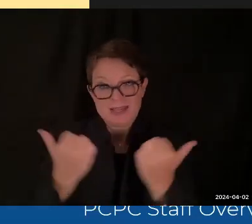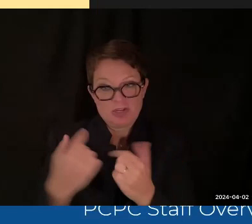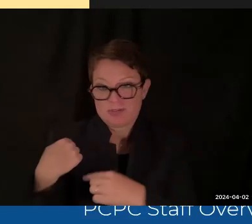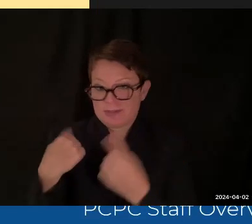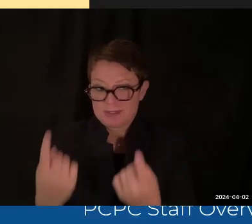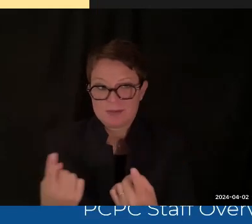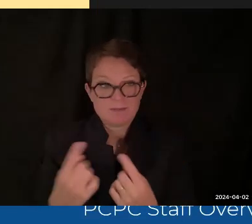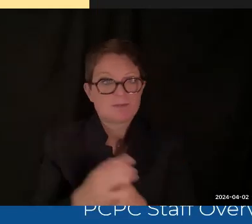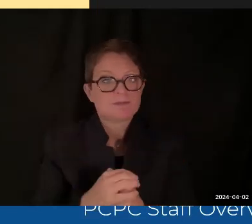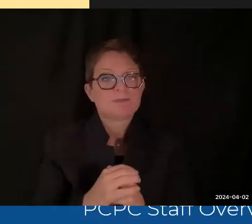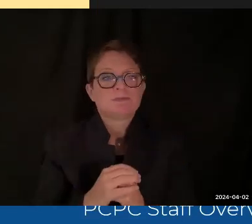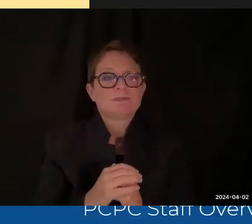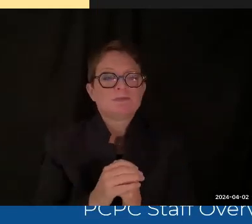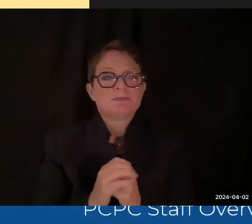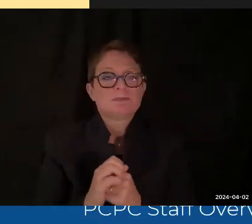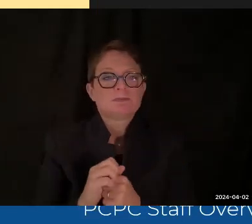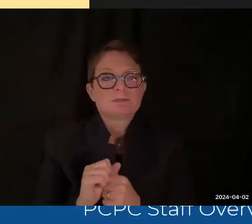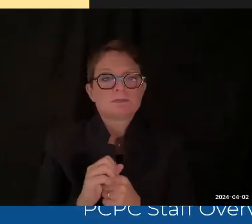agencies.